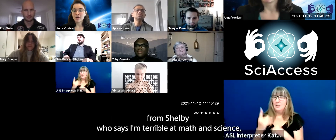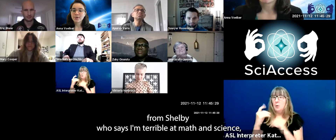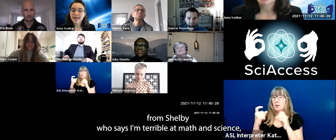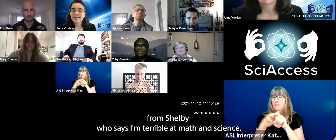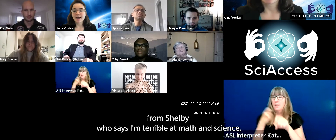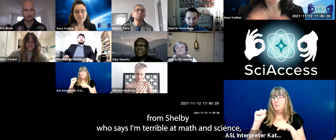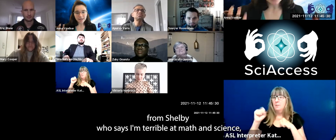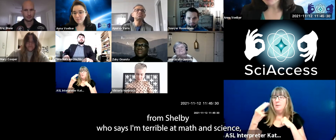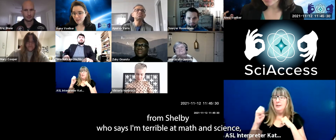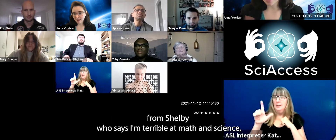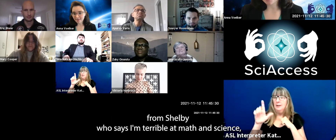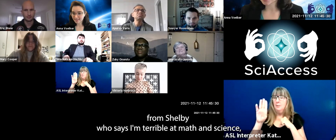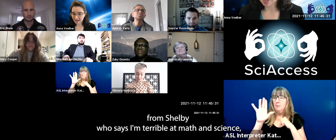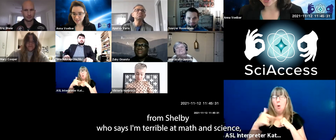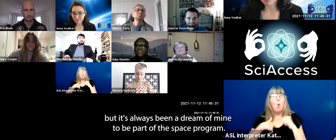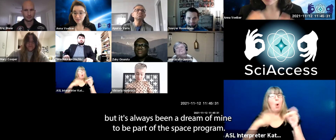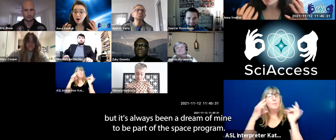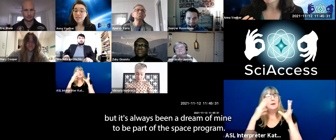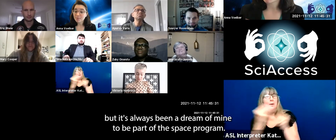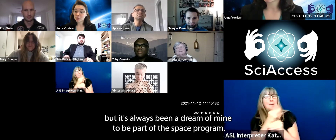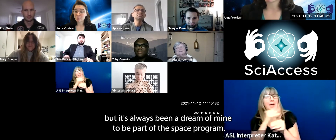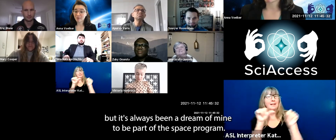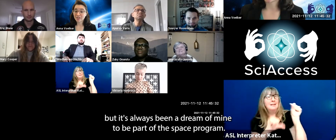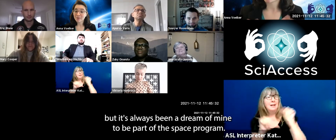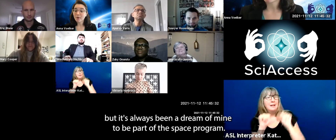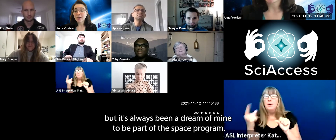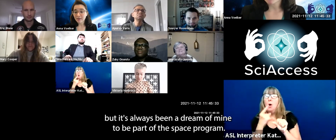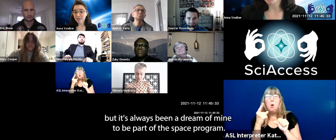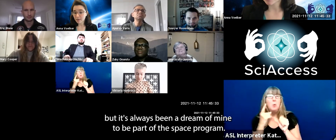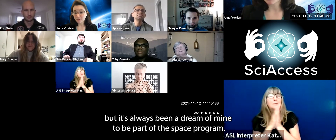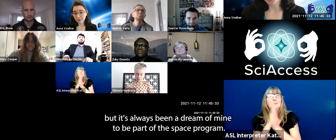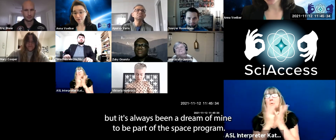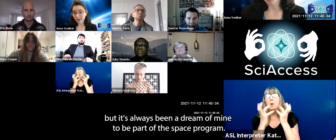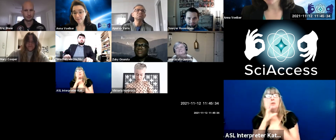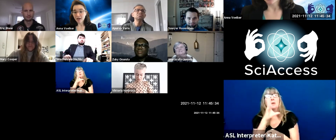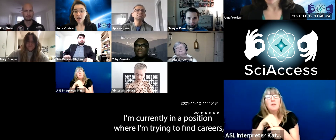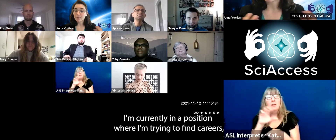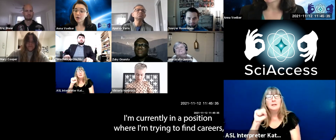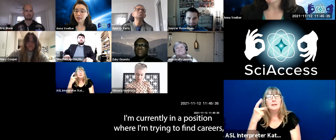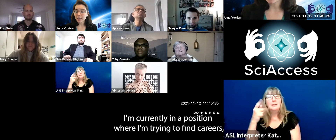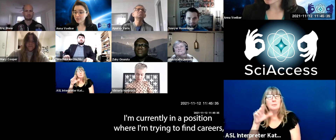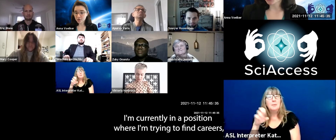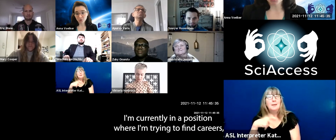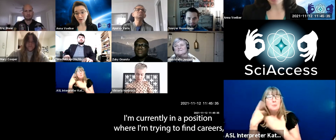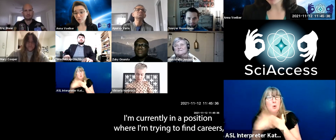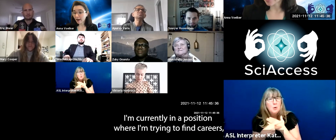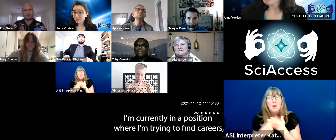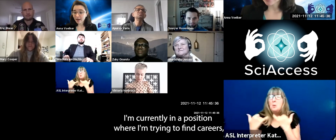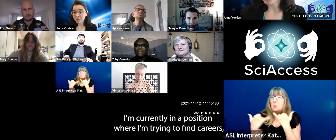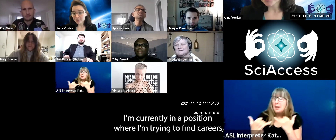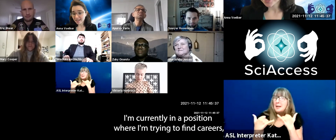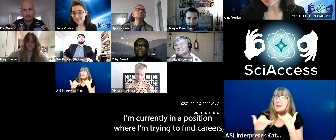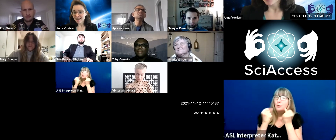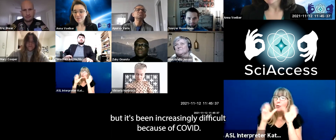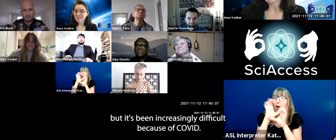Shelby, who says, I'm terrible at math and science, but it's always been a dream of mine to be part of the space program. I'm currently in a position where I'm trying to